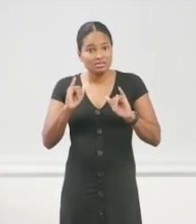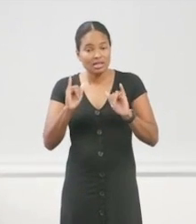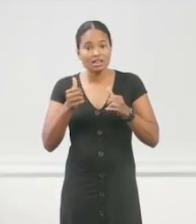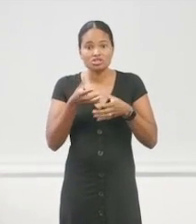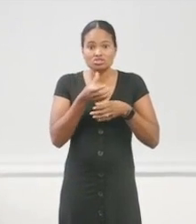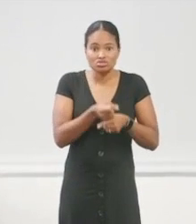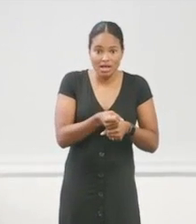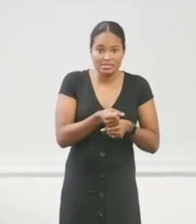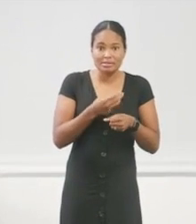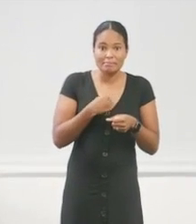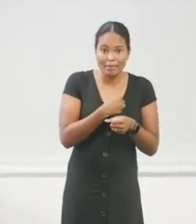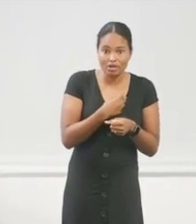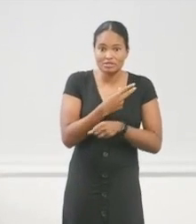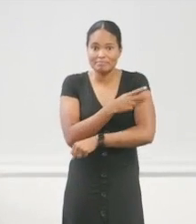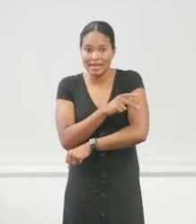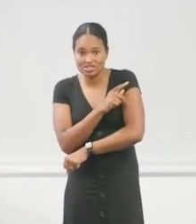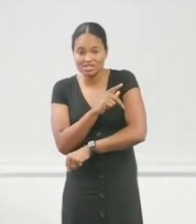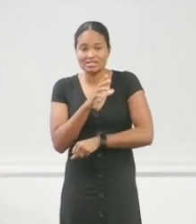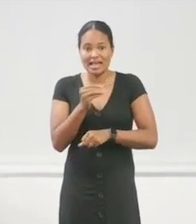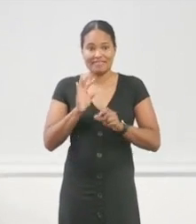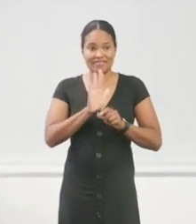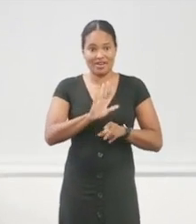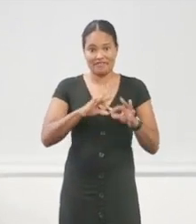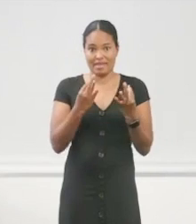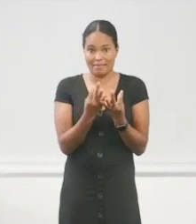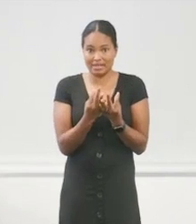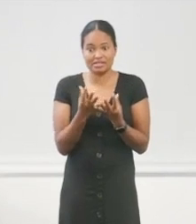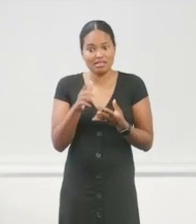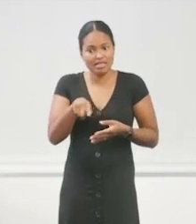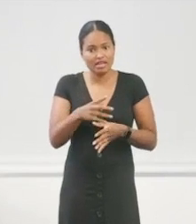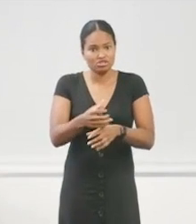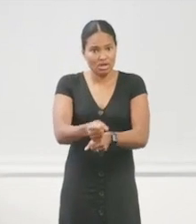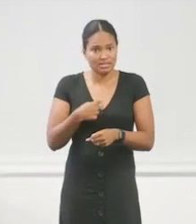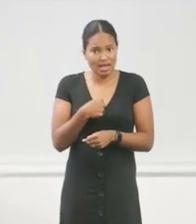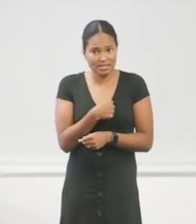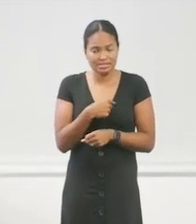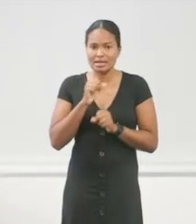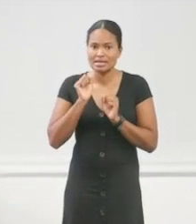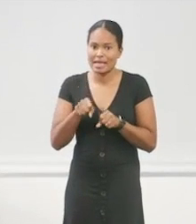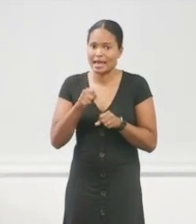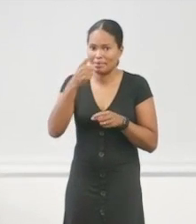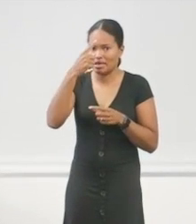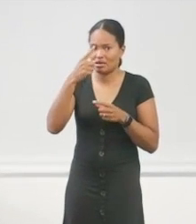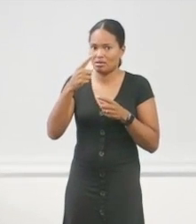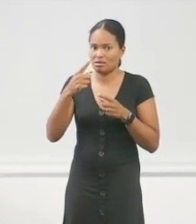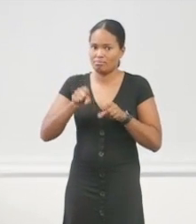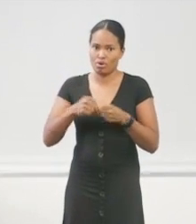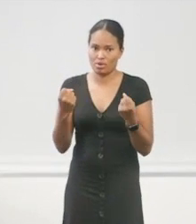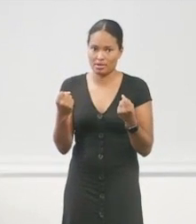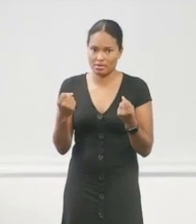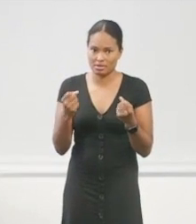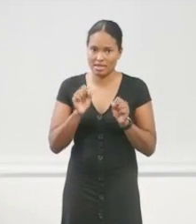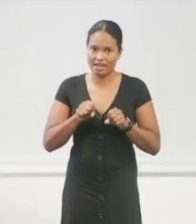and their families have in the healthcare system can be seriously compromised. And that really creates